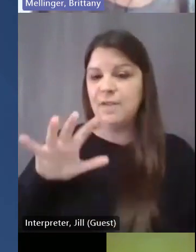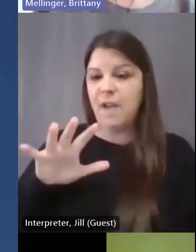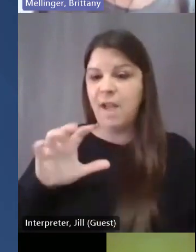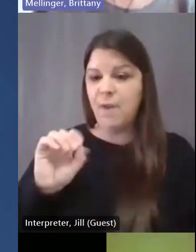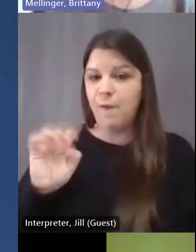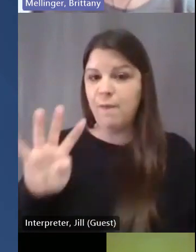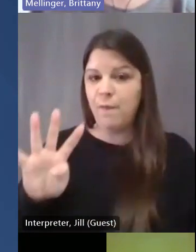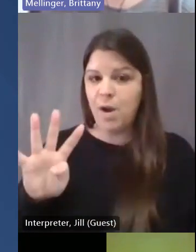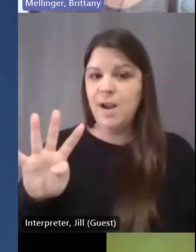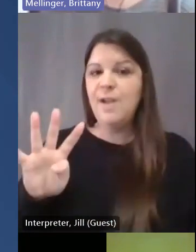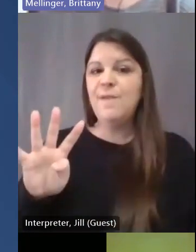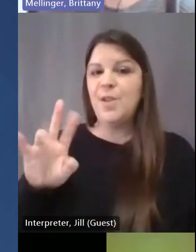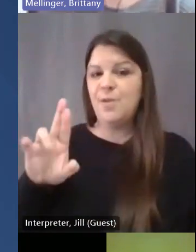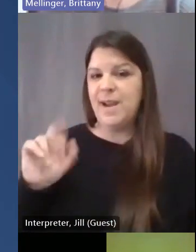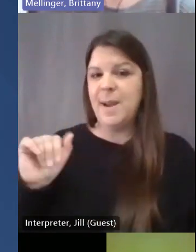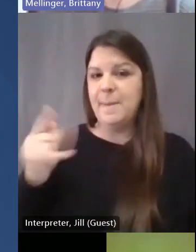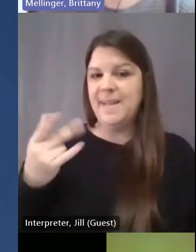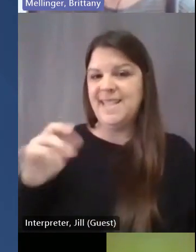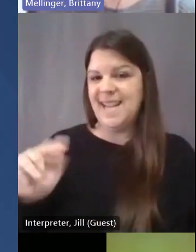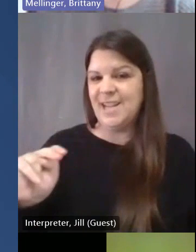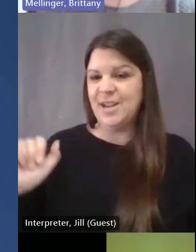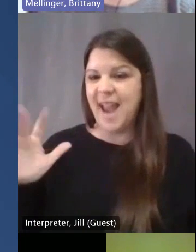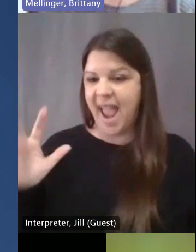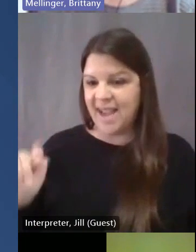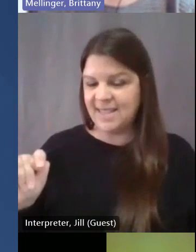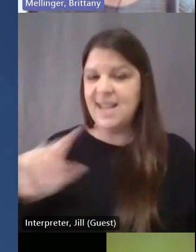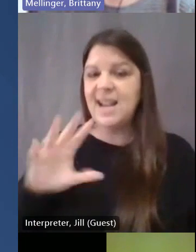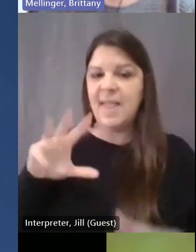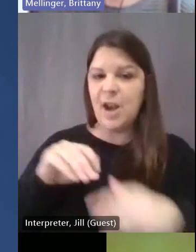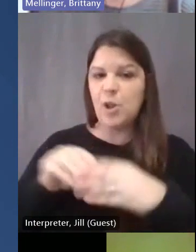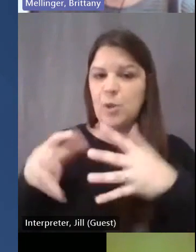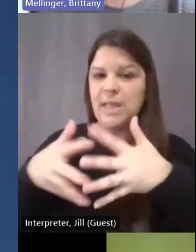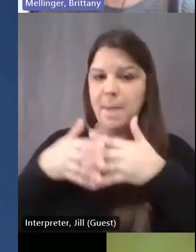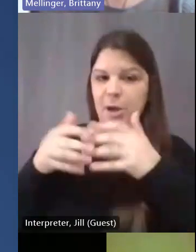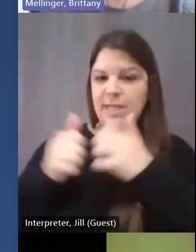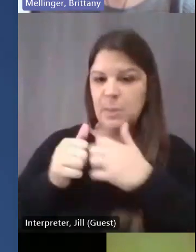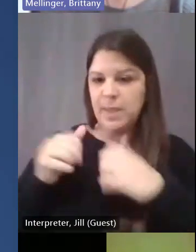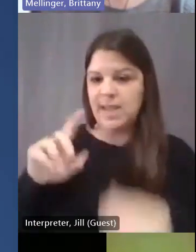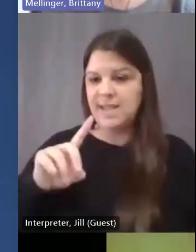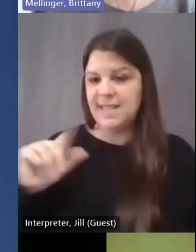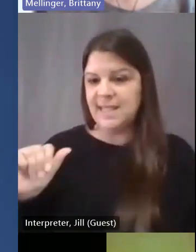Act, as well as the Americans with Disabilities Act. So these laws